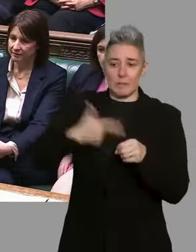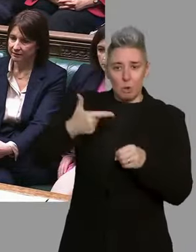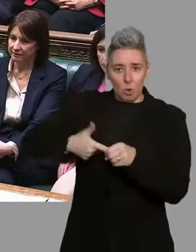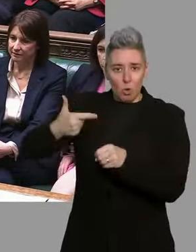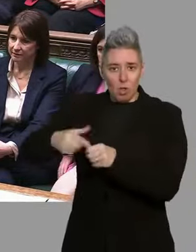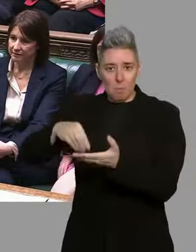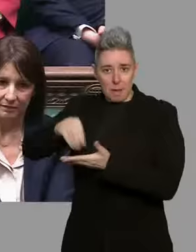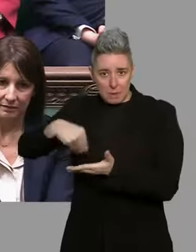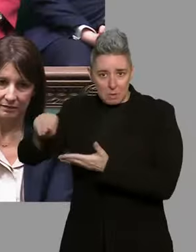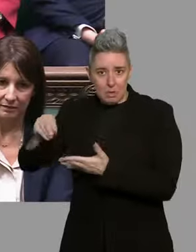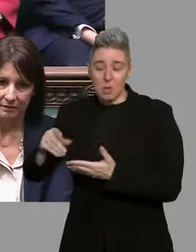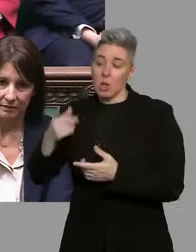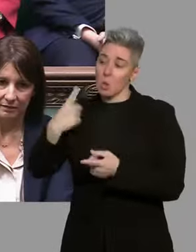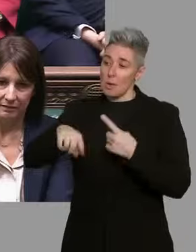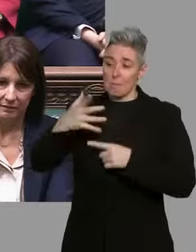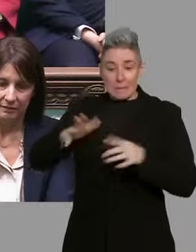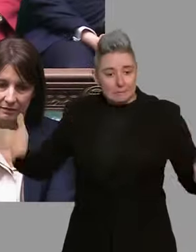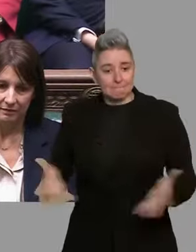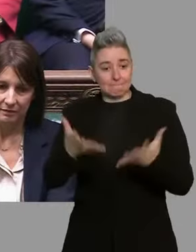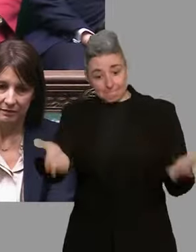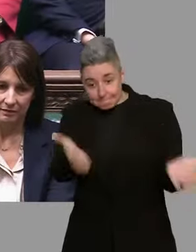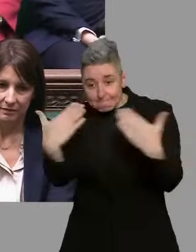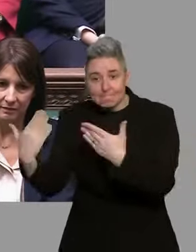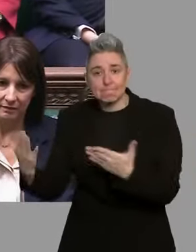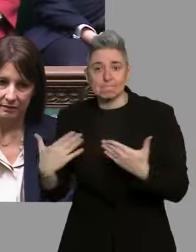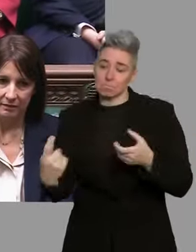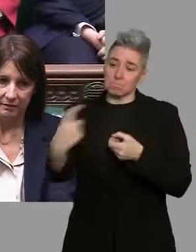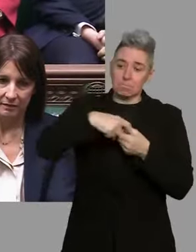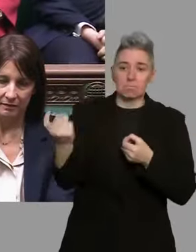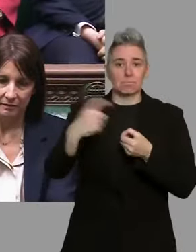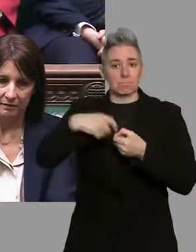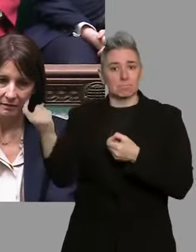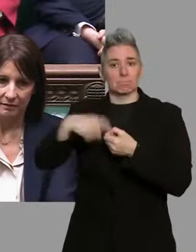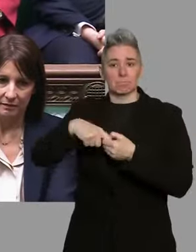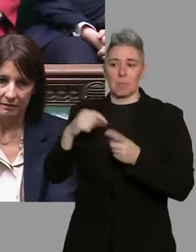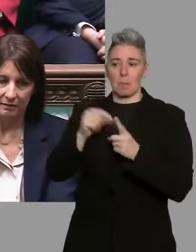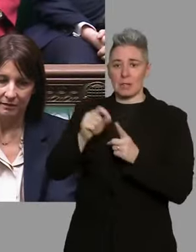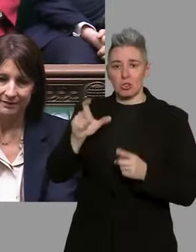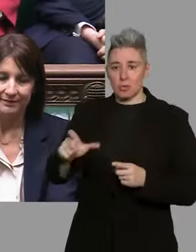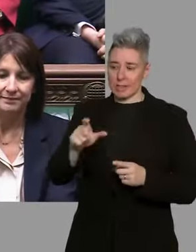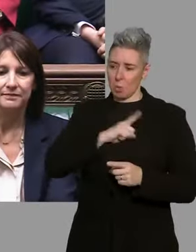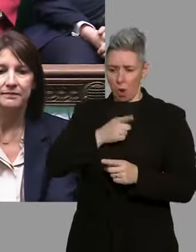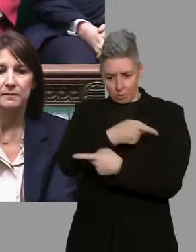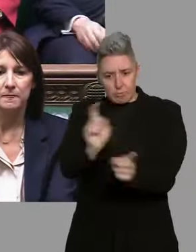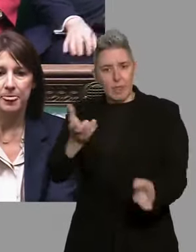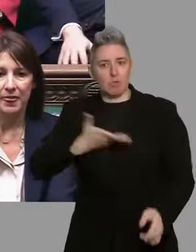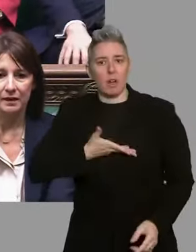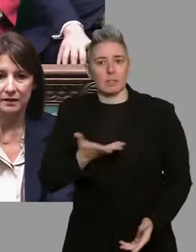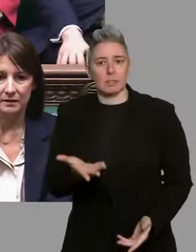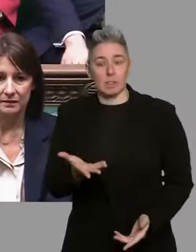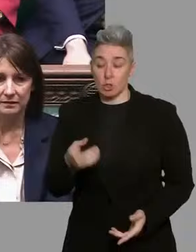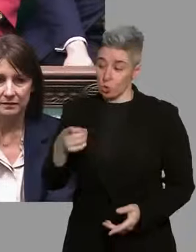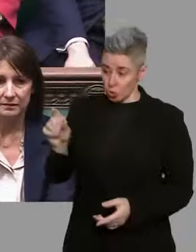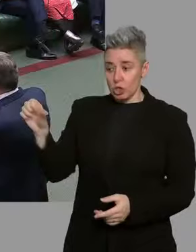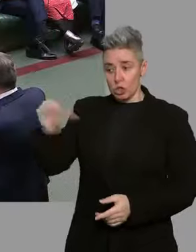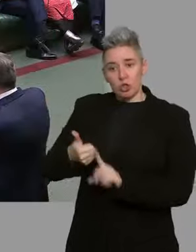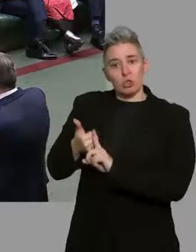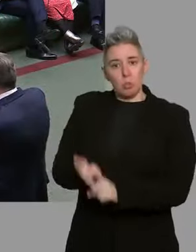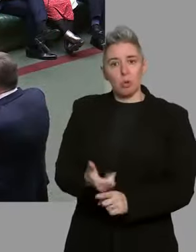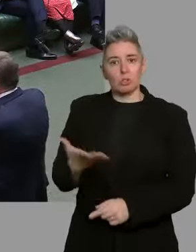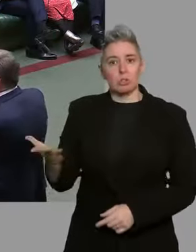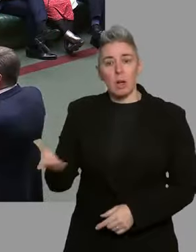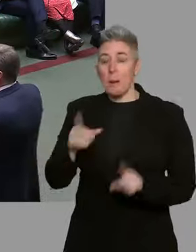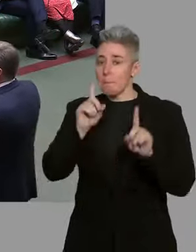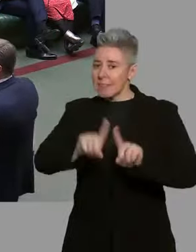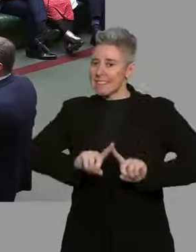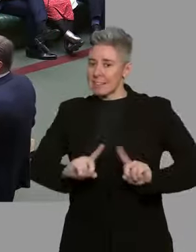entitlement. And she should join that campaign. But, Mr. Speaker, here's the difference. Because we've stabilised the economy, we can commit to the